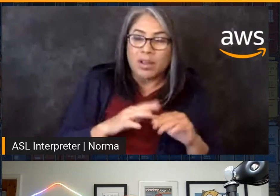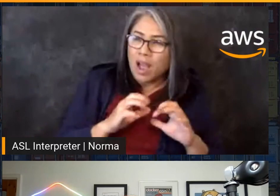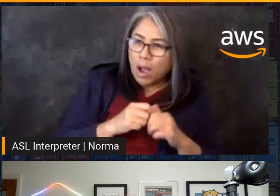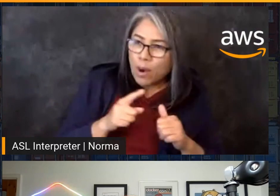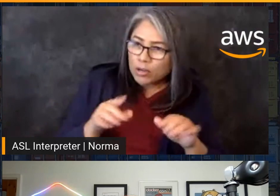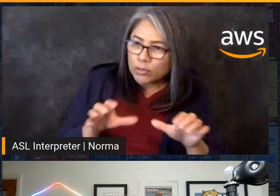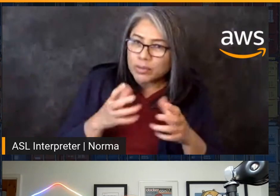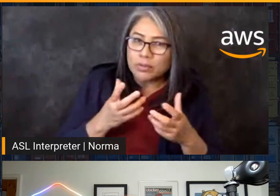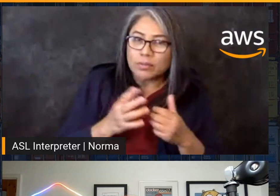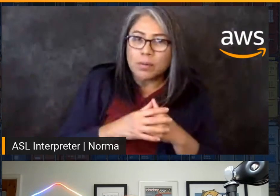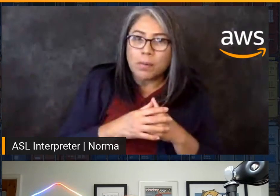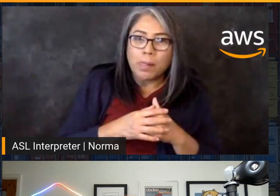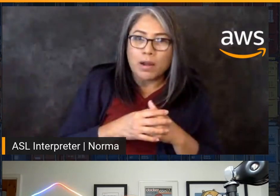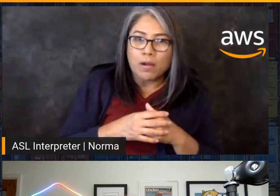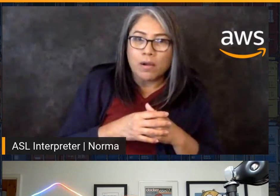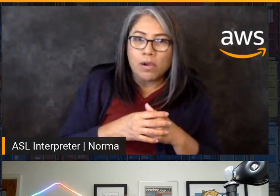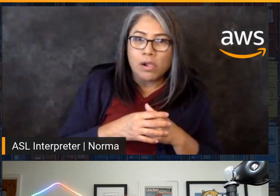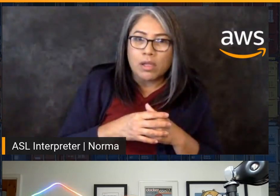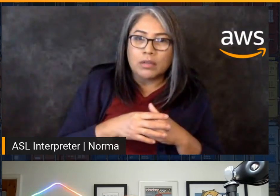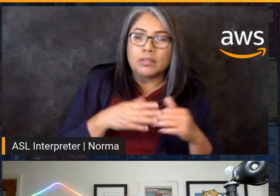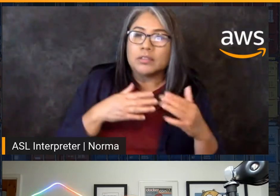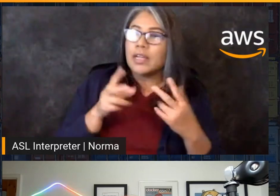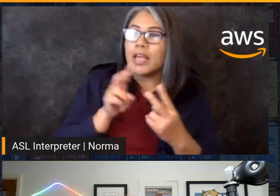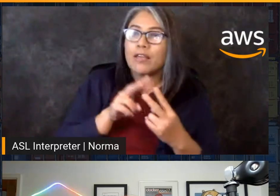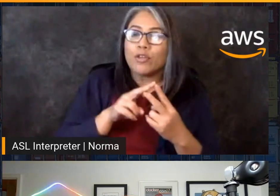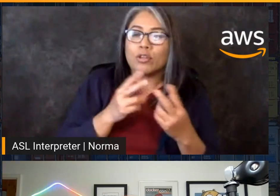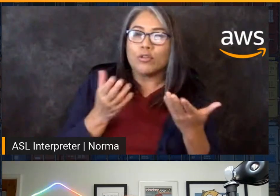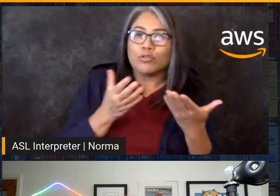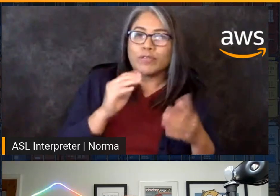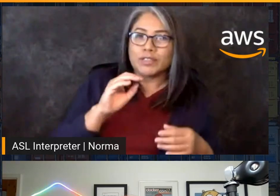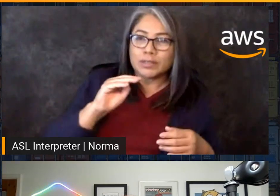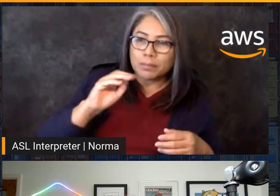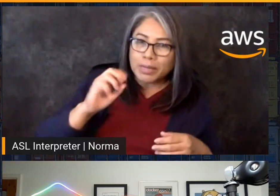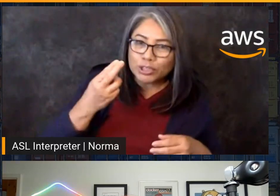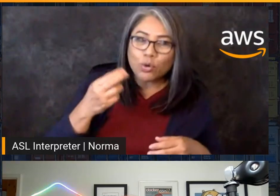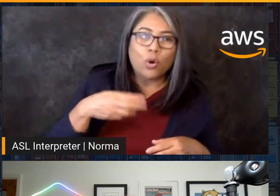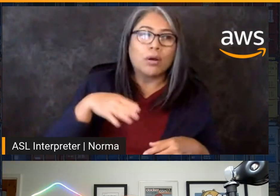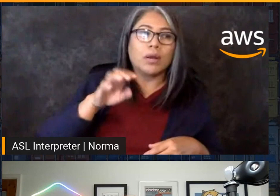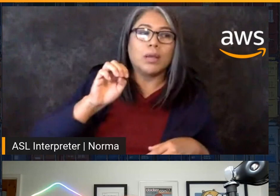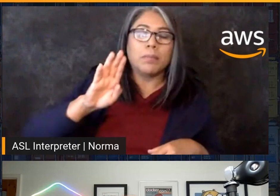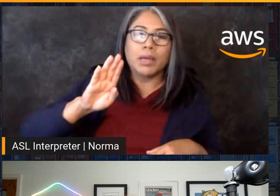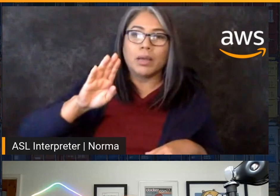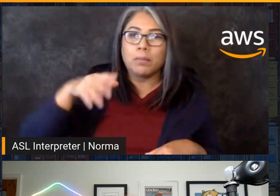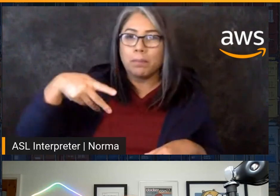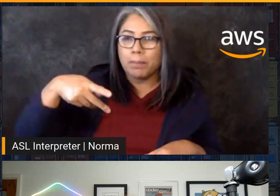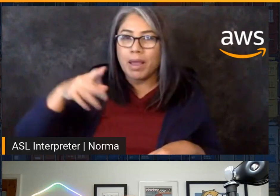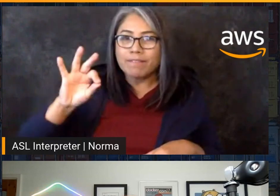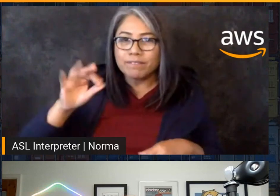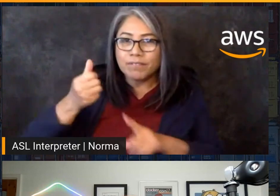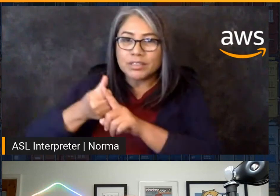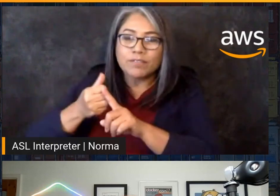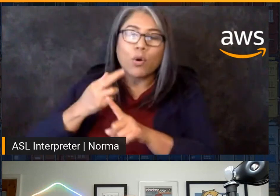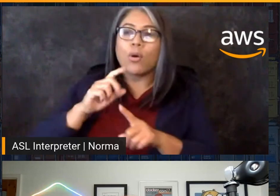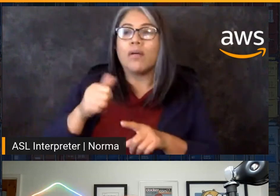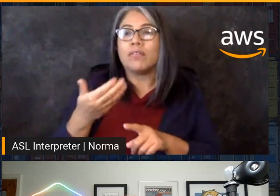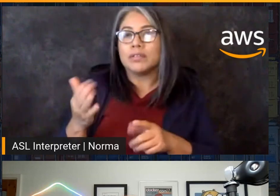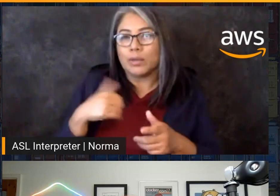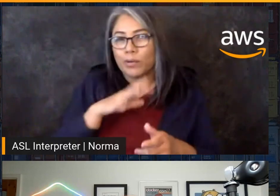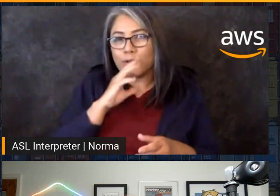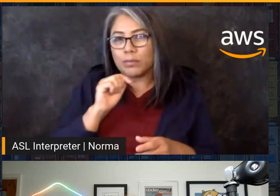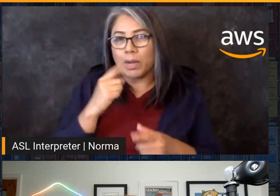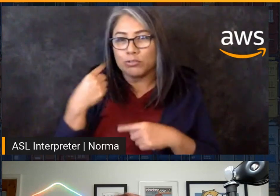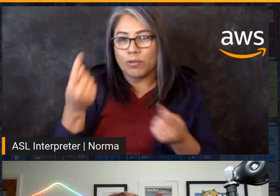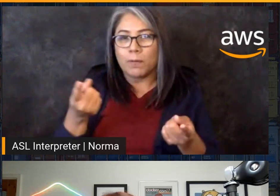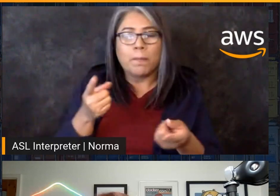use either the service mesh or just eBPF itself, or any of the things that we've talked about so far? Like, what